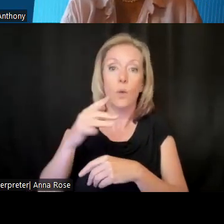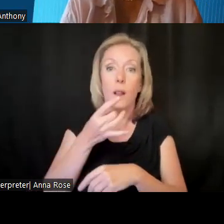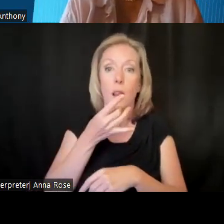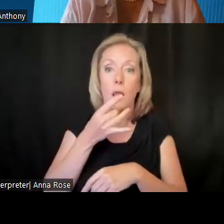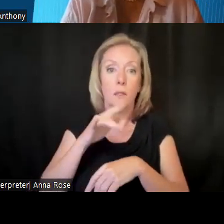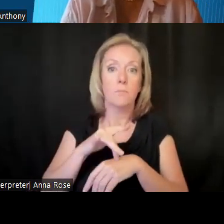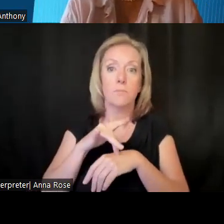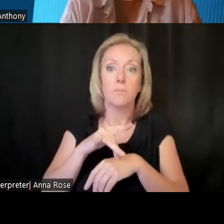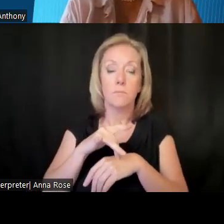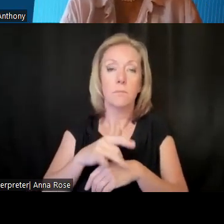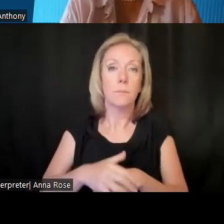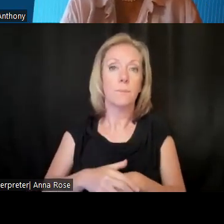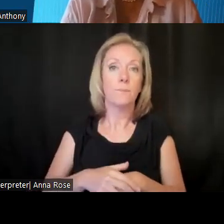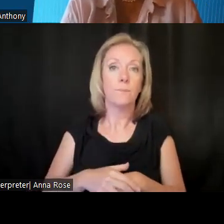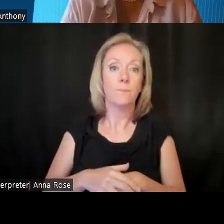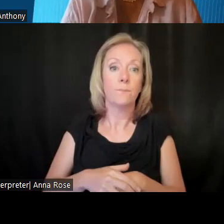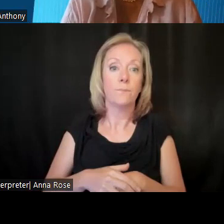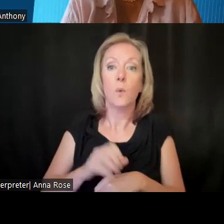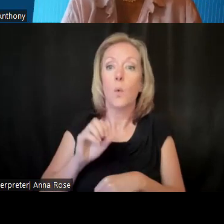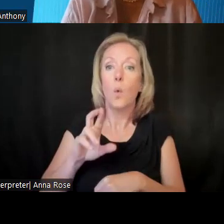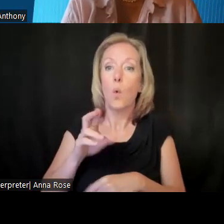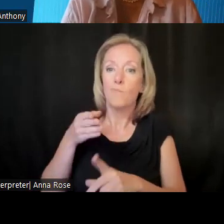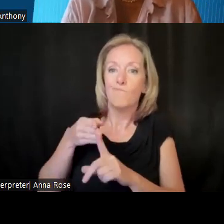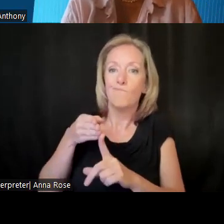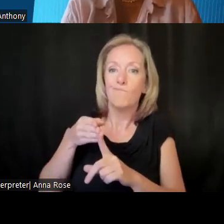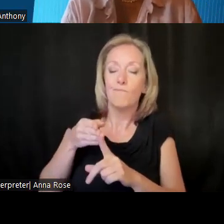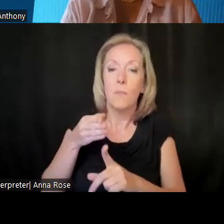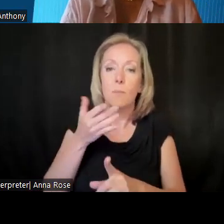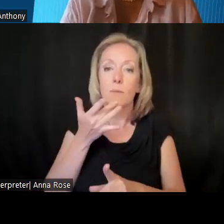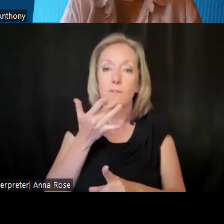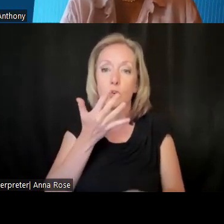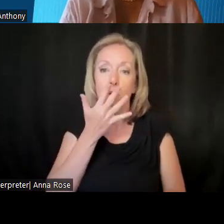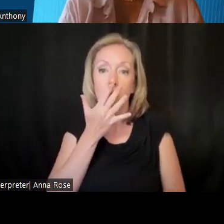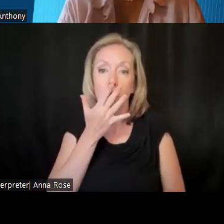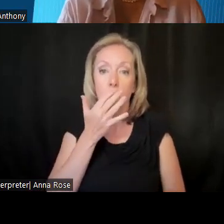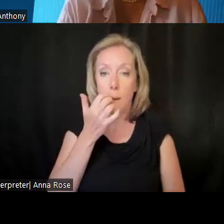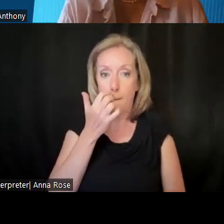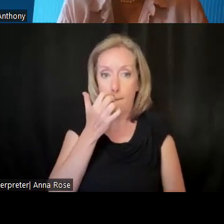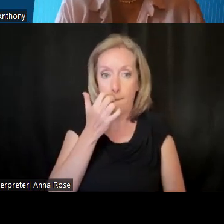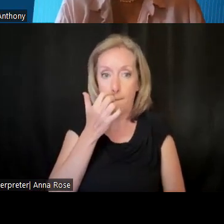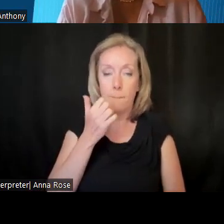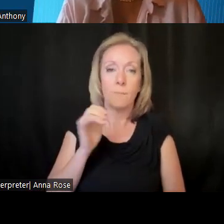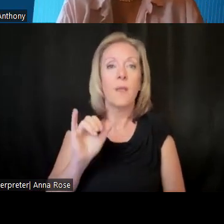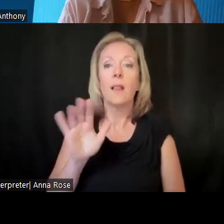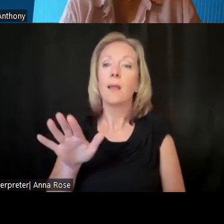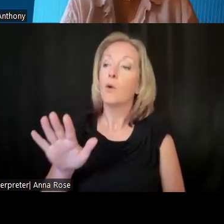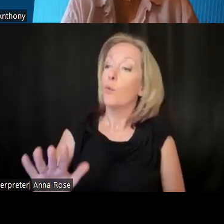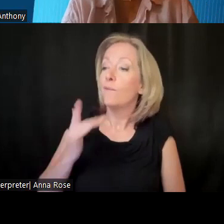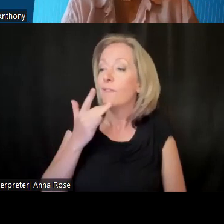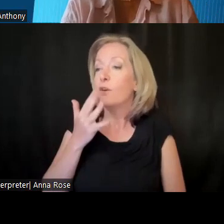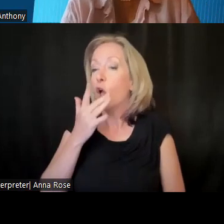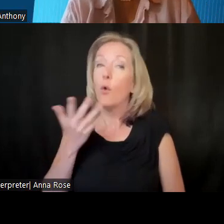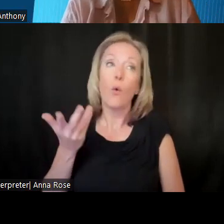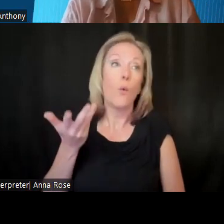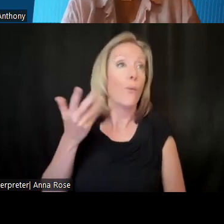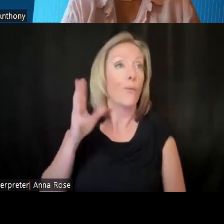time. Does a kid have a certain color that's a strong preference? So this is not like, hey, little girl, what's your favorite color? And she